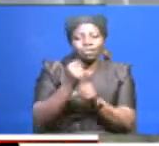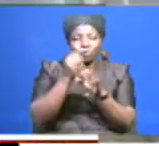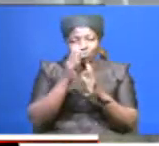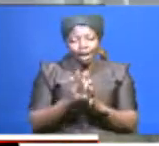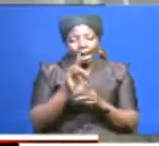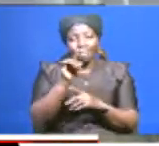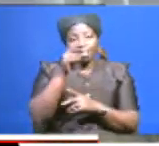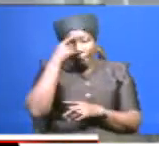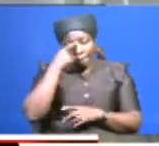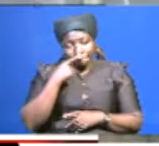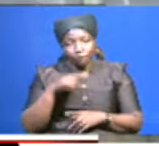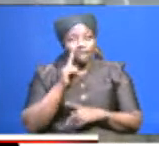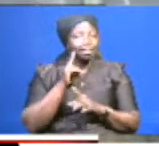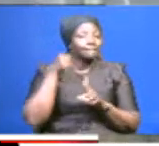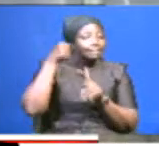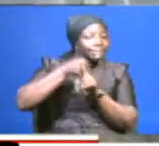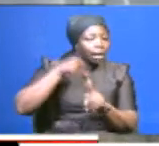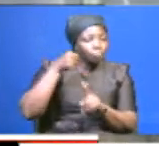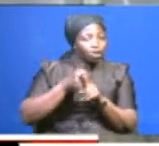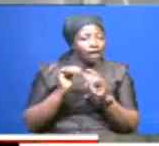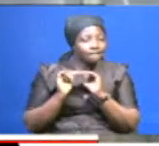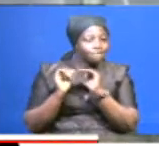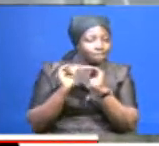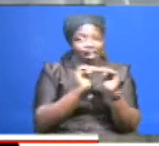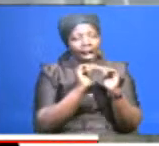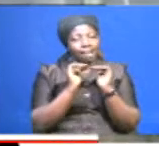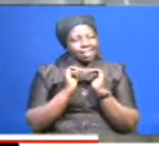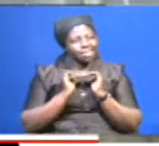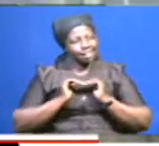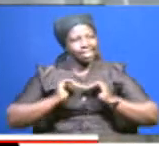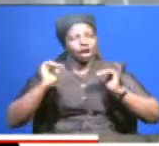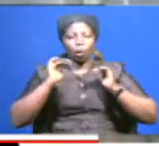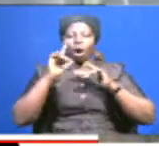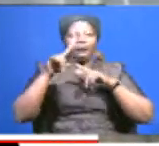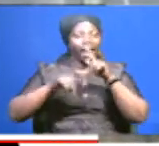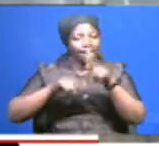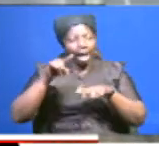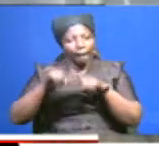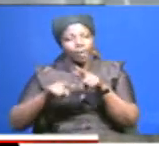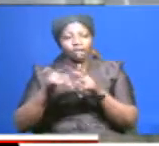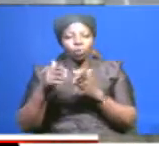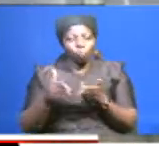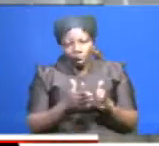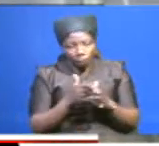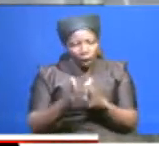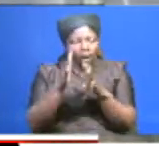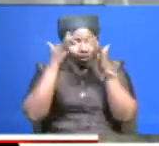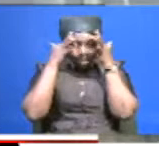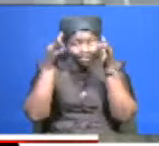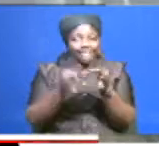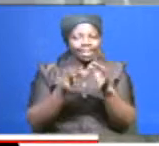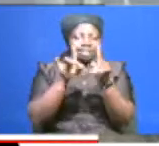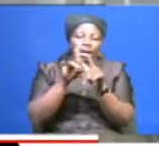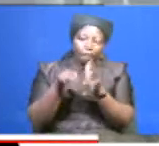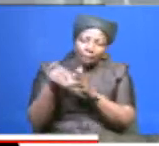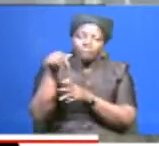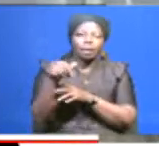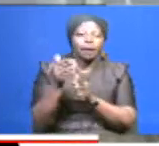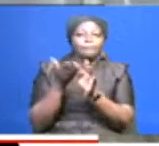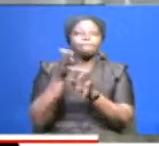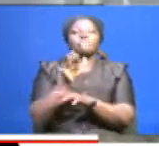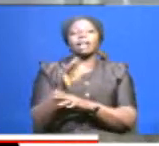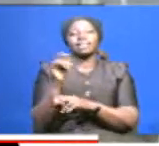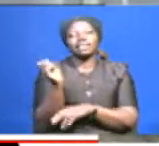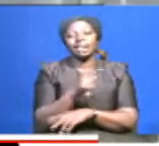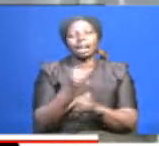fair, equitable, and dynamic mechanism for determination and compensation of wages to